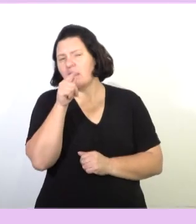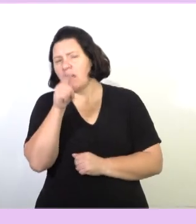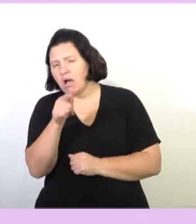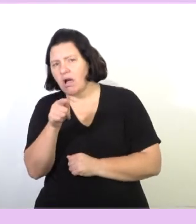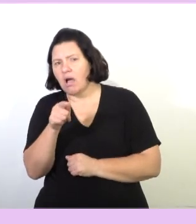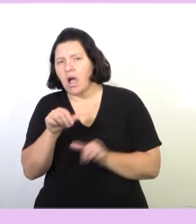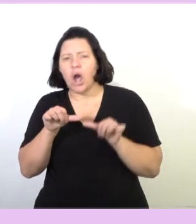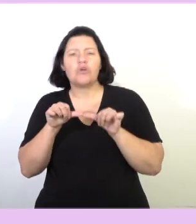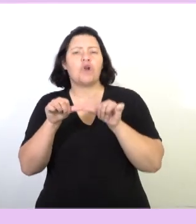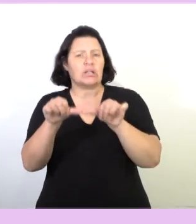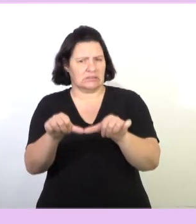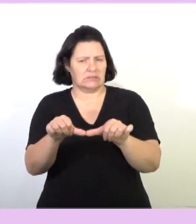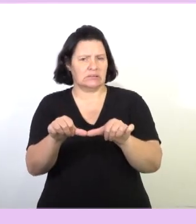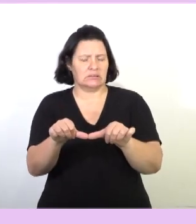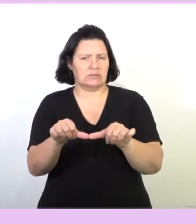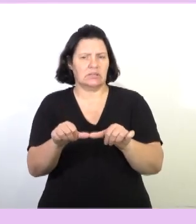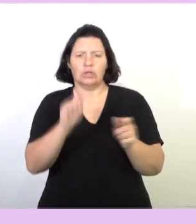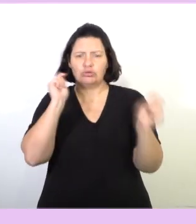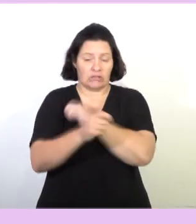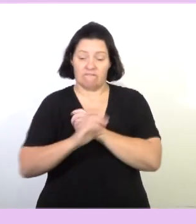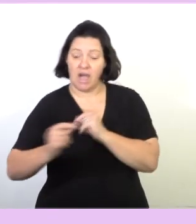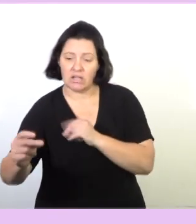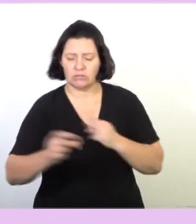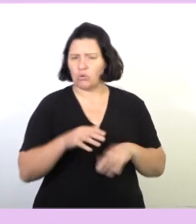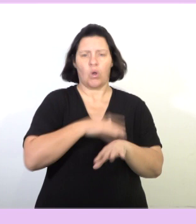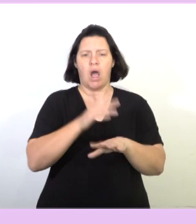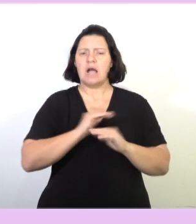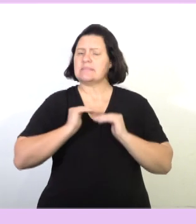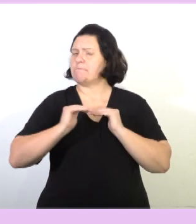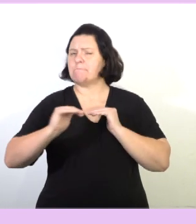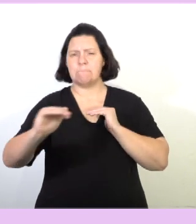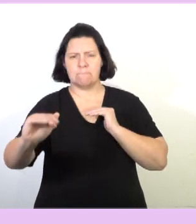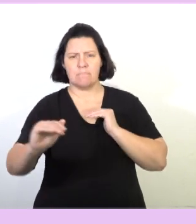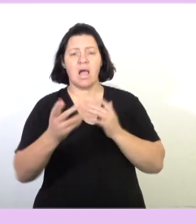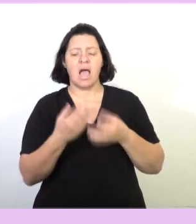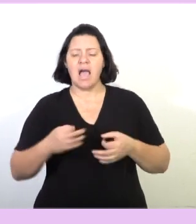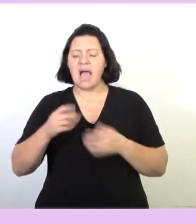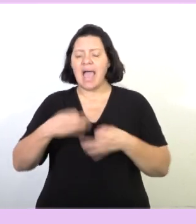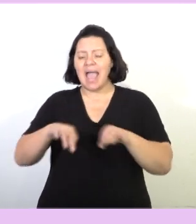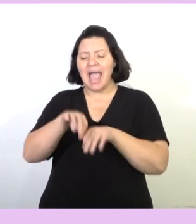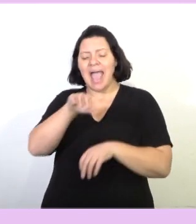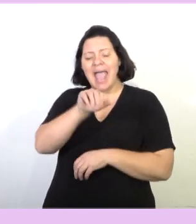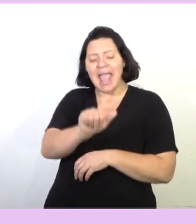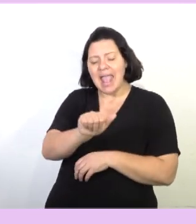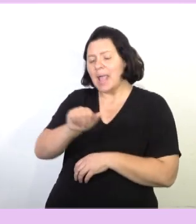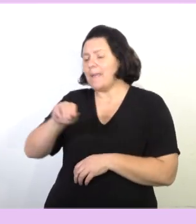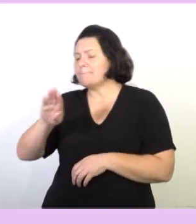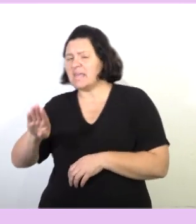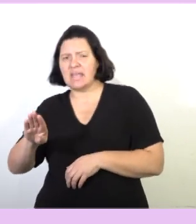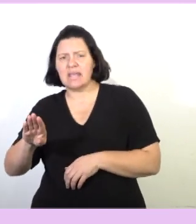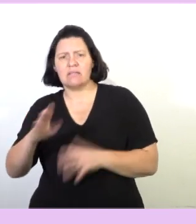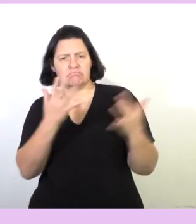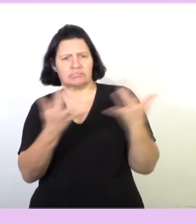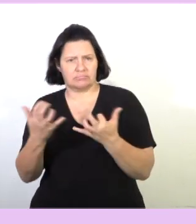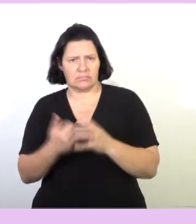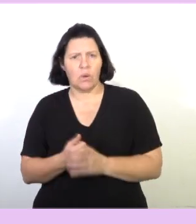Trevor walks at a constant speed. It means it doesn't change. Calculate the missing value A and B. From